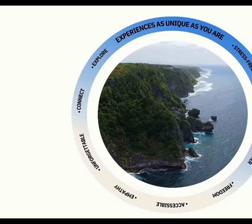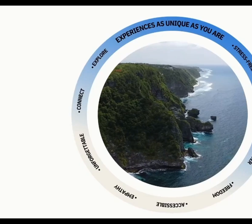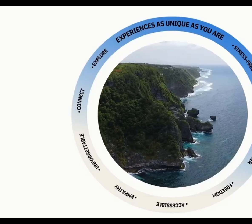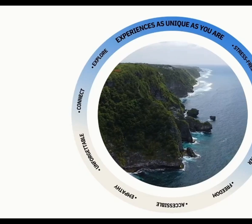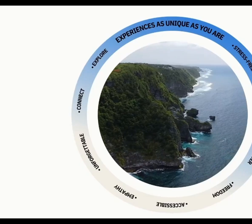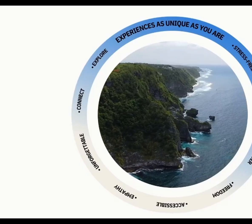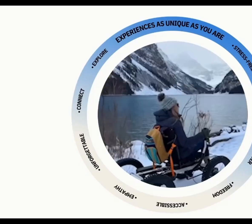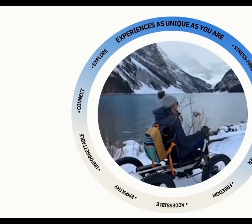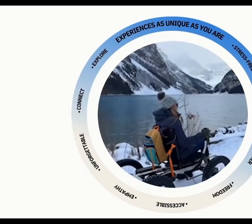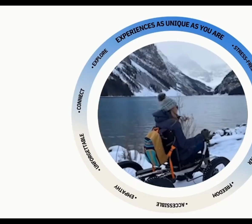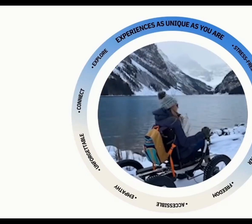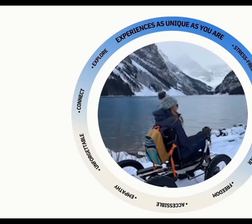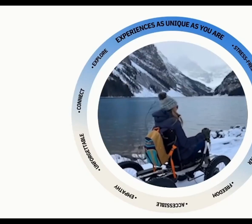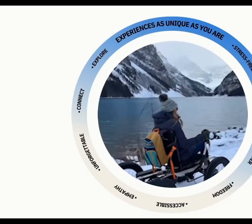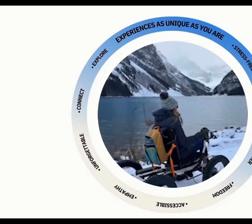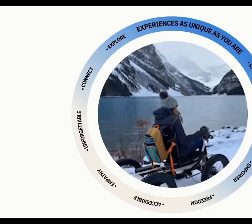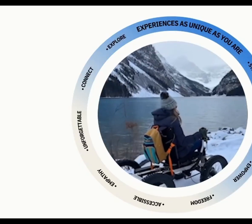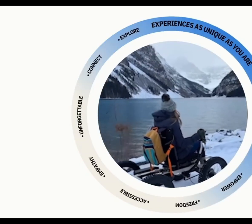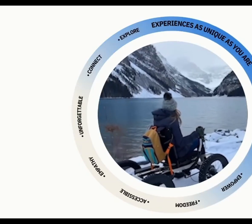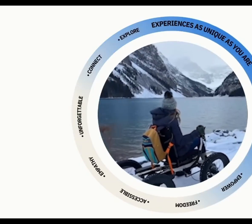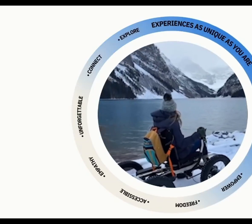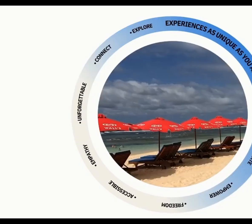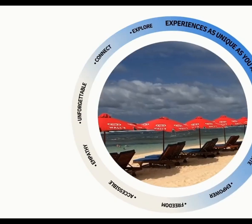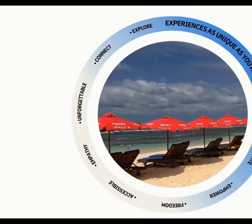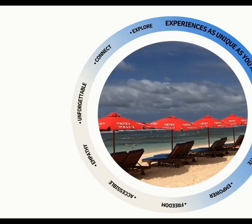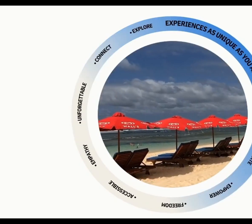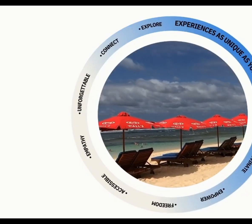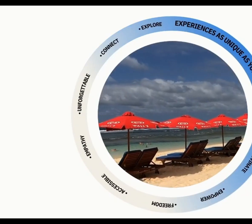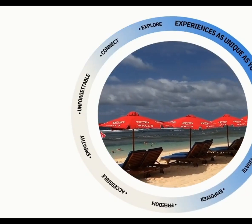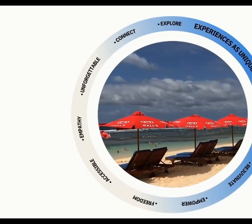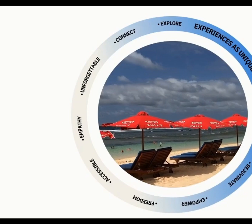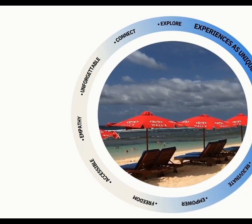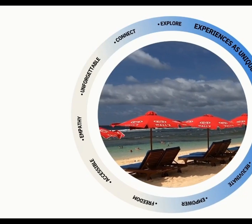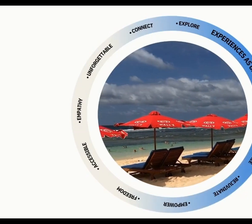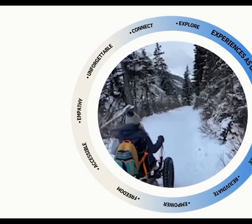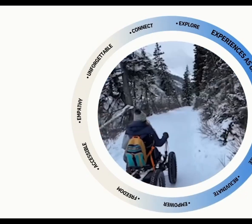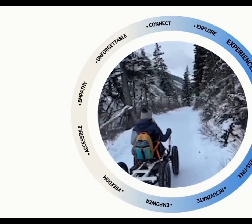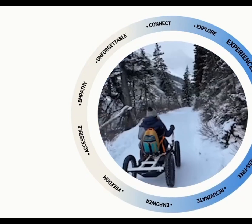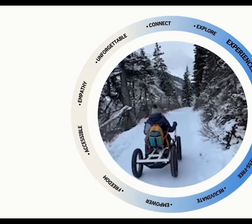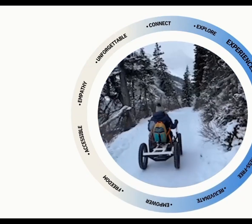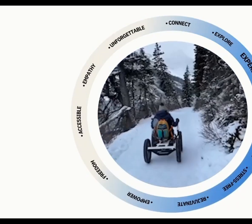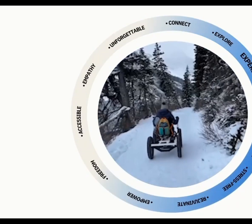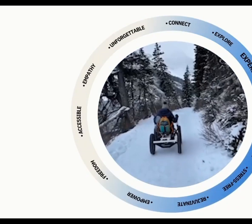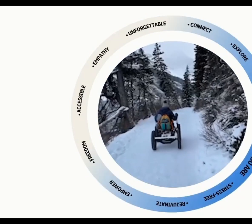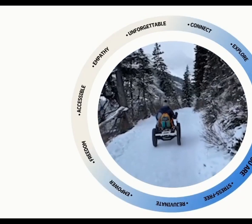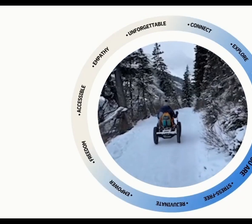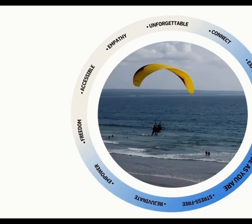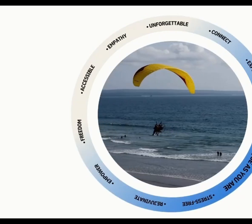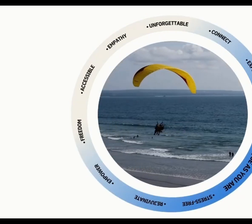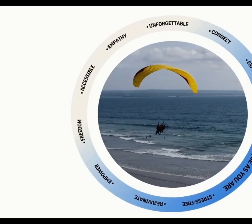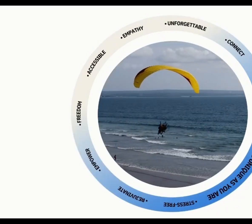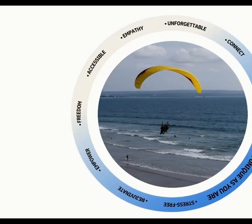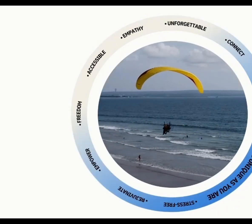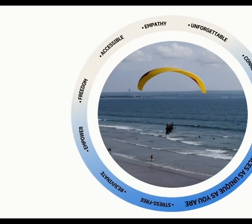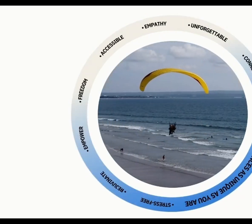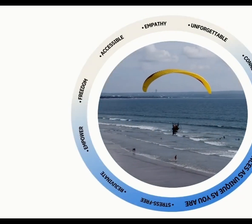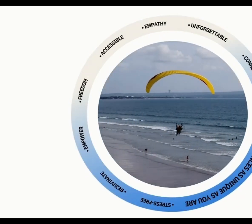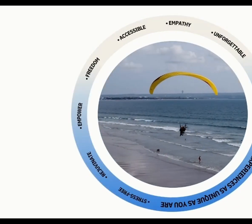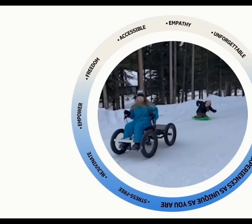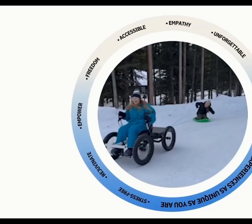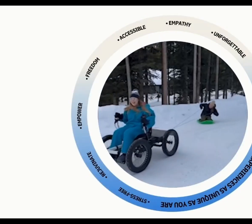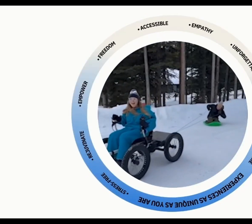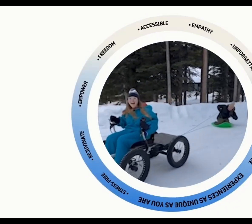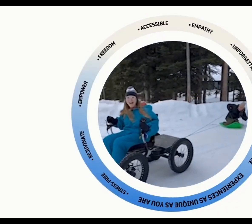Discover the world without barriers. Start dreaming of your next accessible getaway.